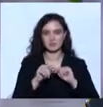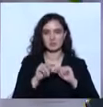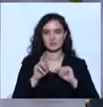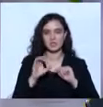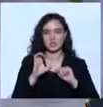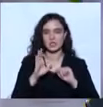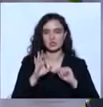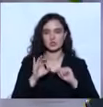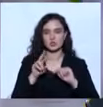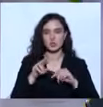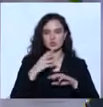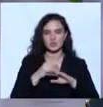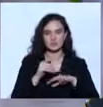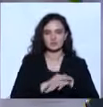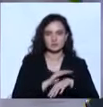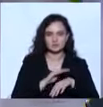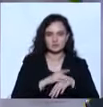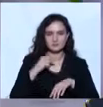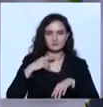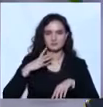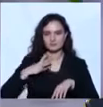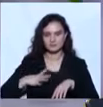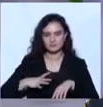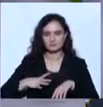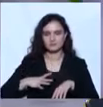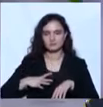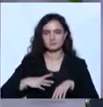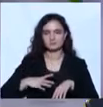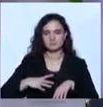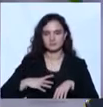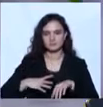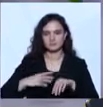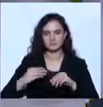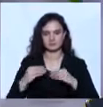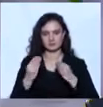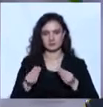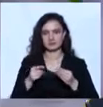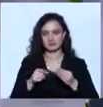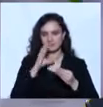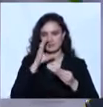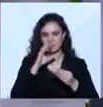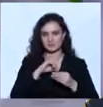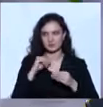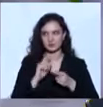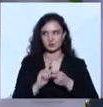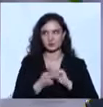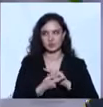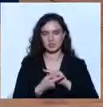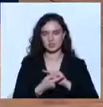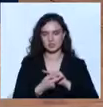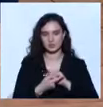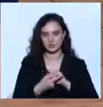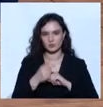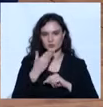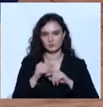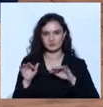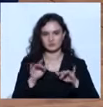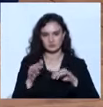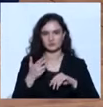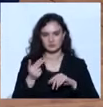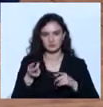Scott's kindness, patience, that gives White Fang the chance to kind of change internally. That's so